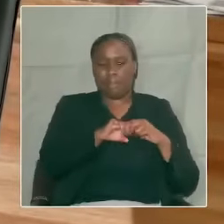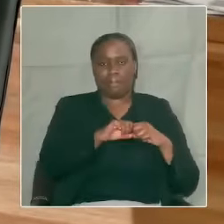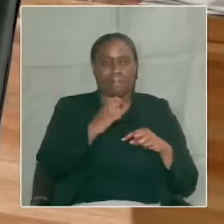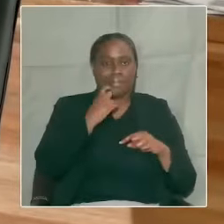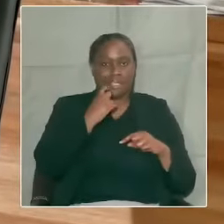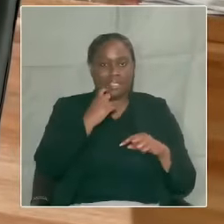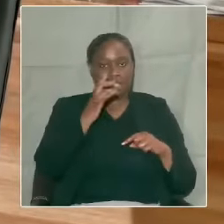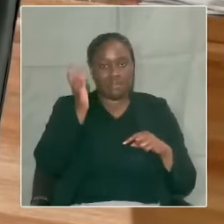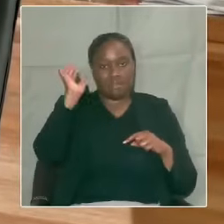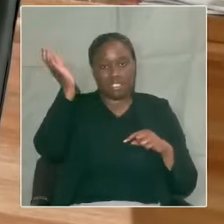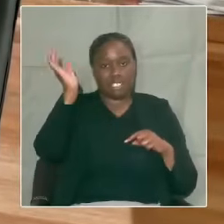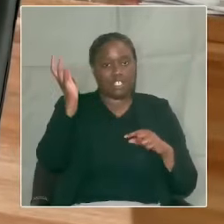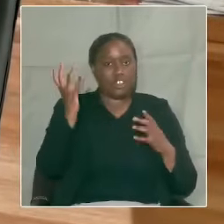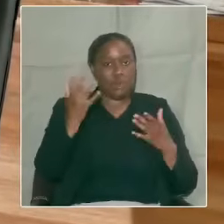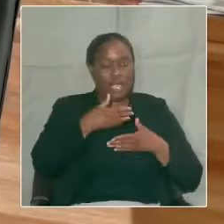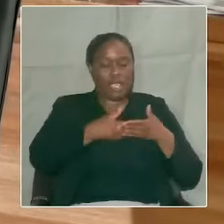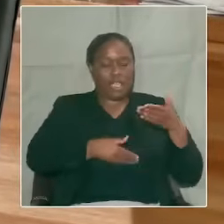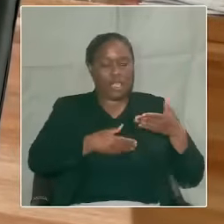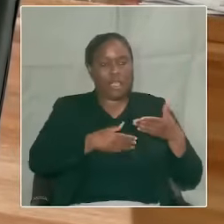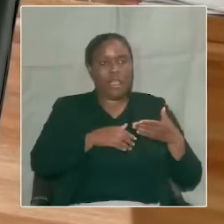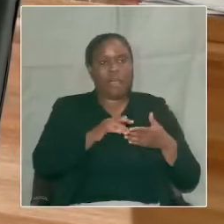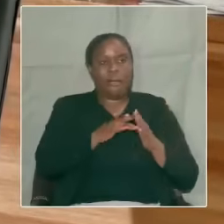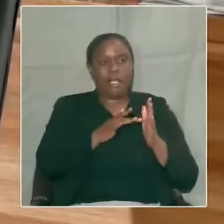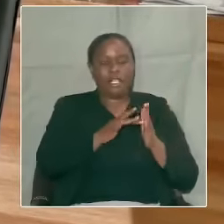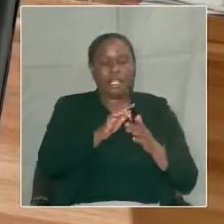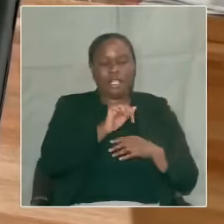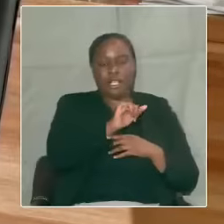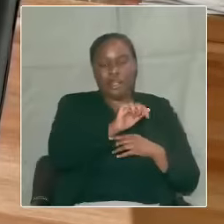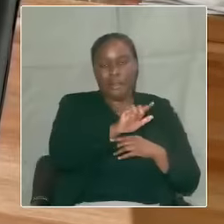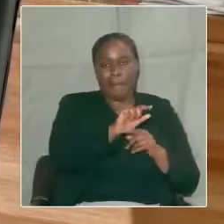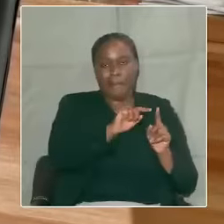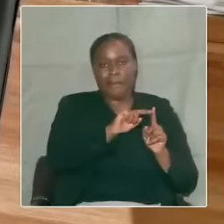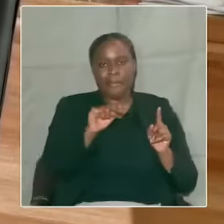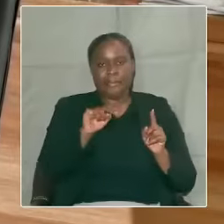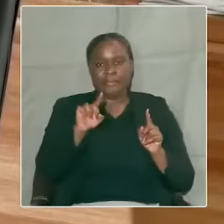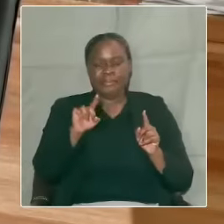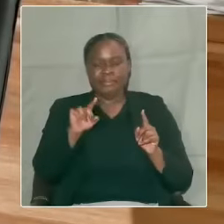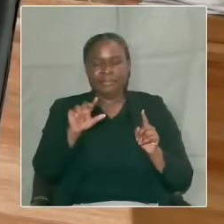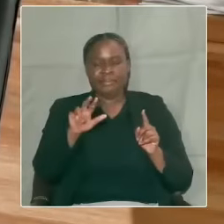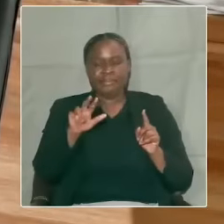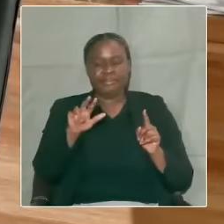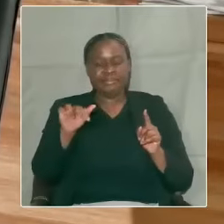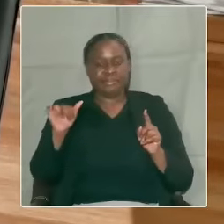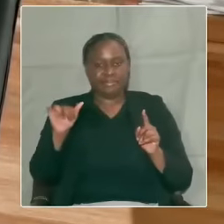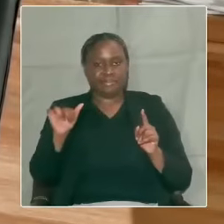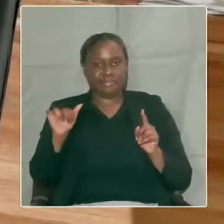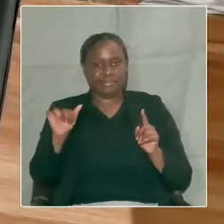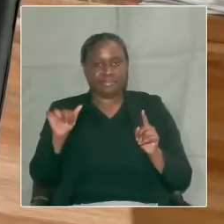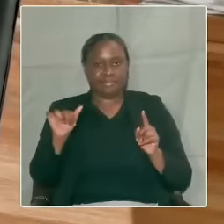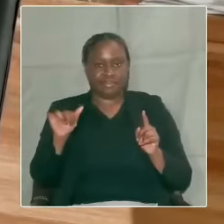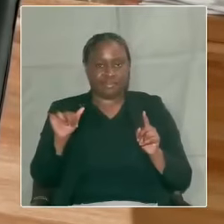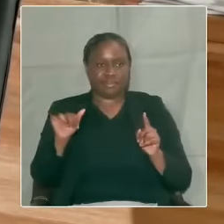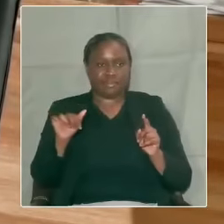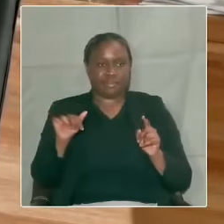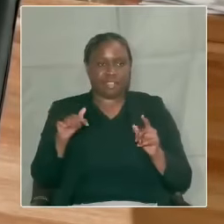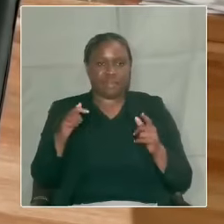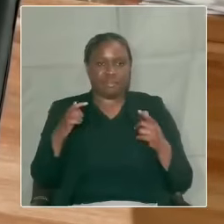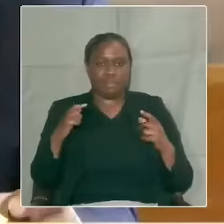that presentation is at pages 167 to 186 on file 2.